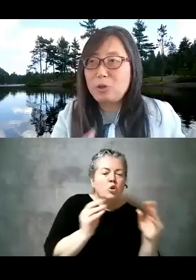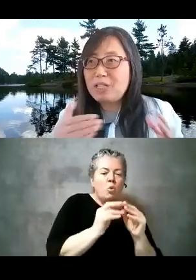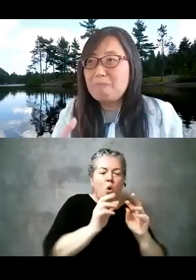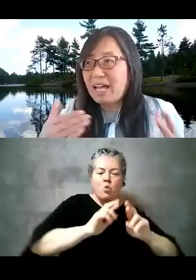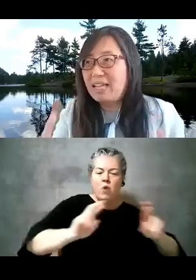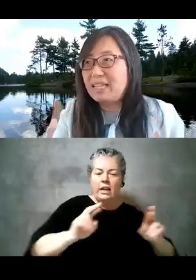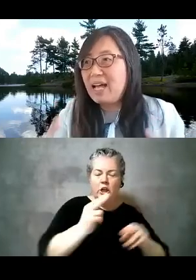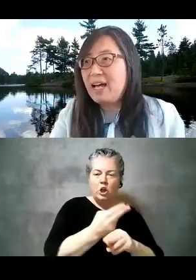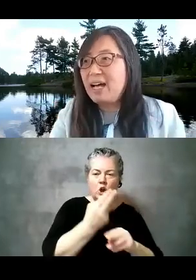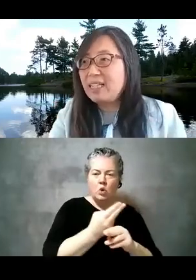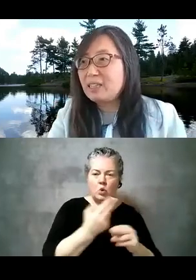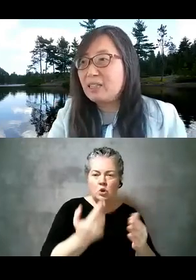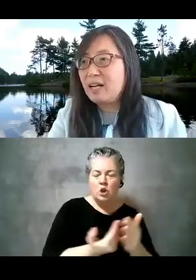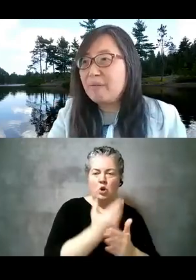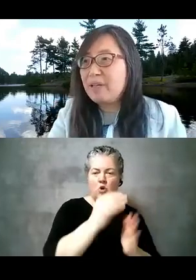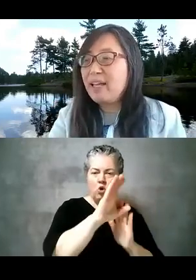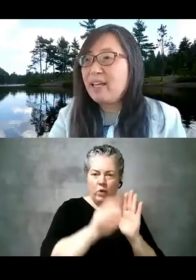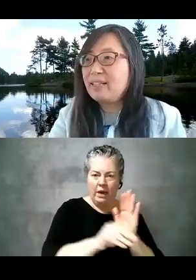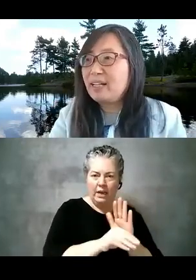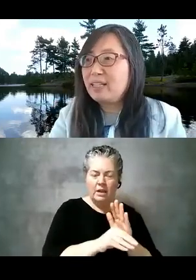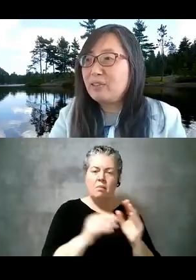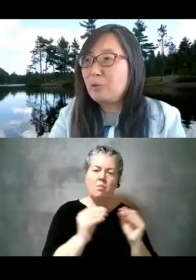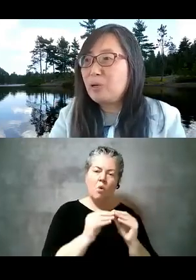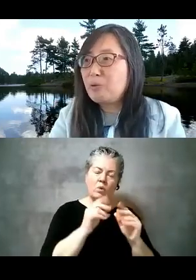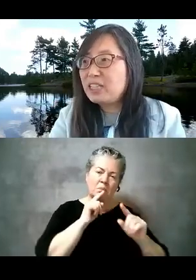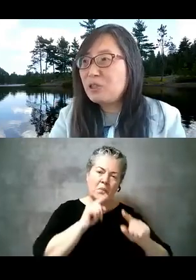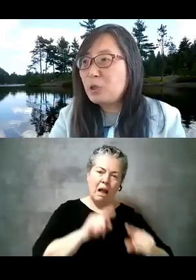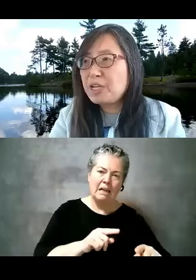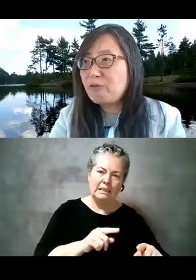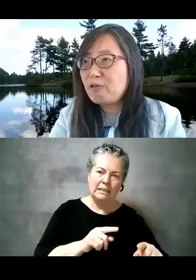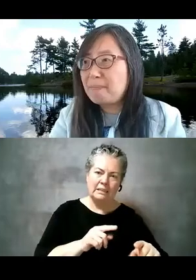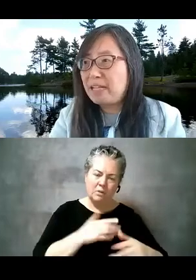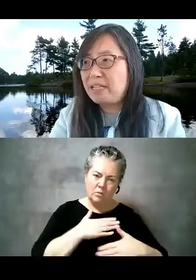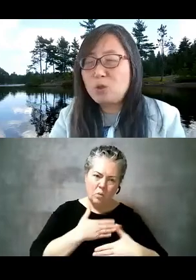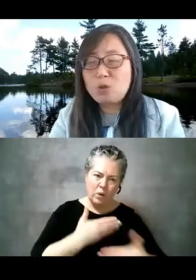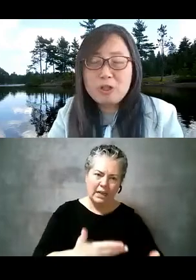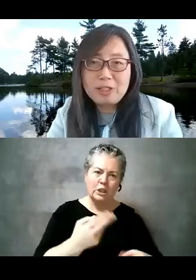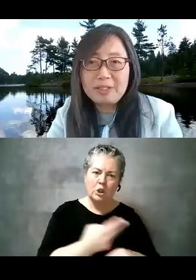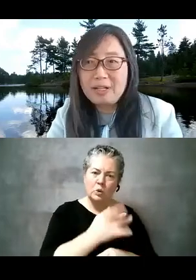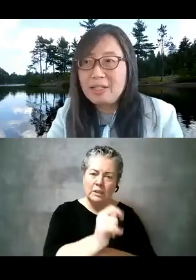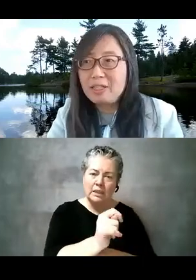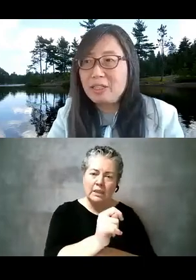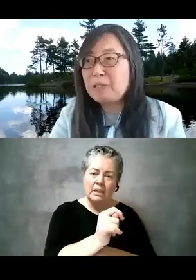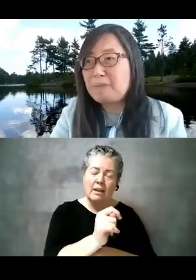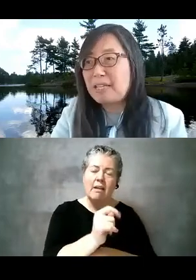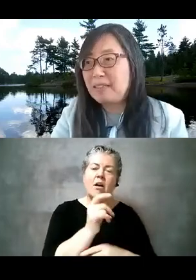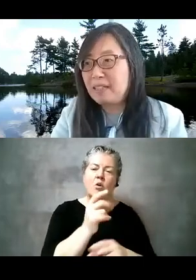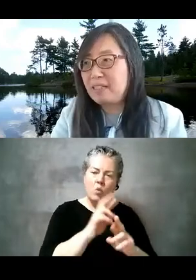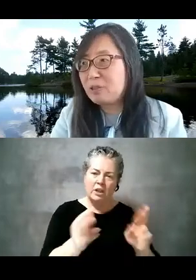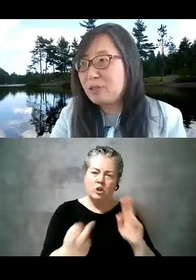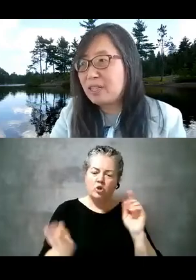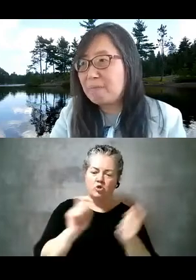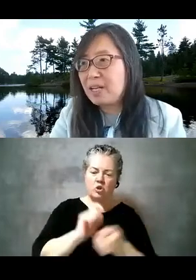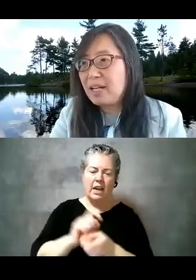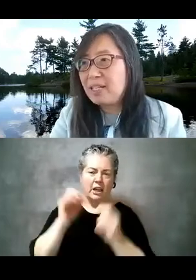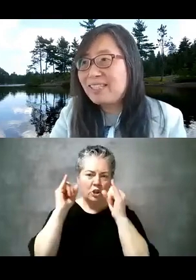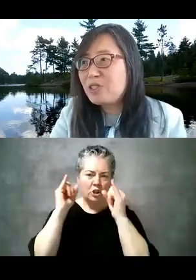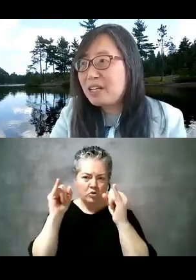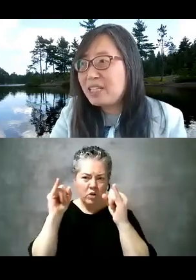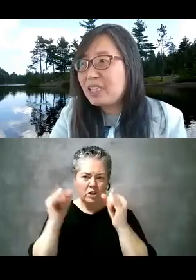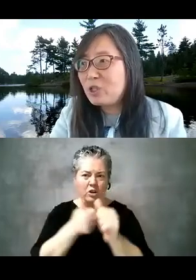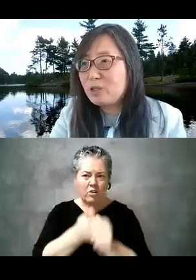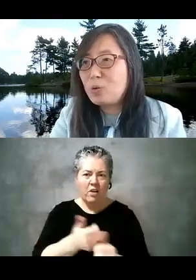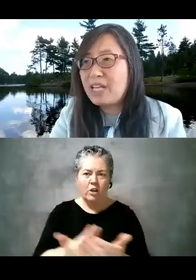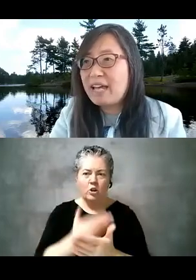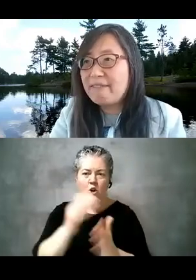to the treatment and they were ready to transfer them an instruction to implement the new curriculum. Such